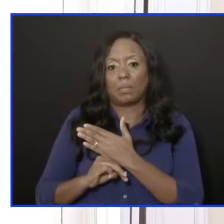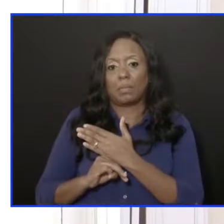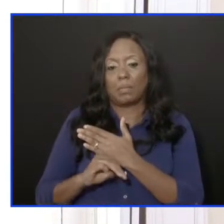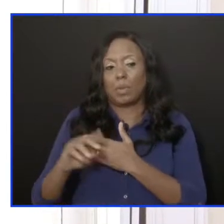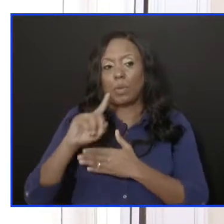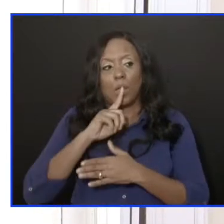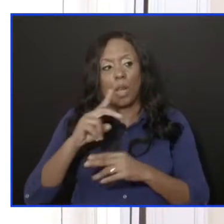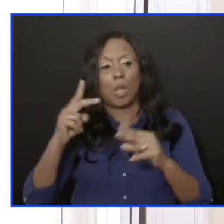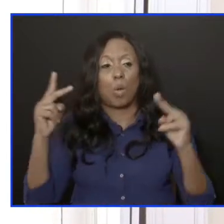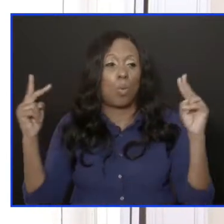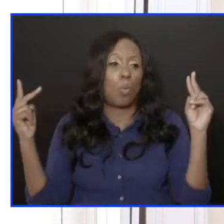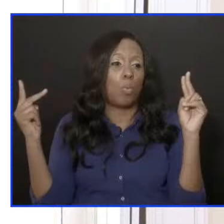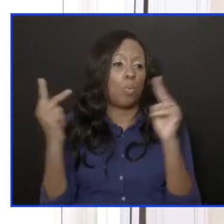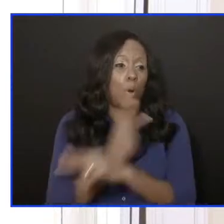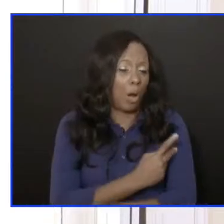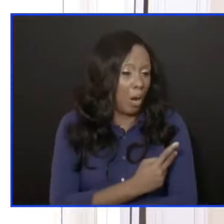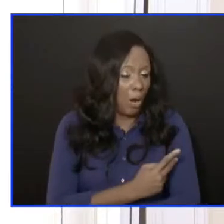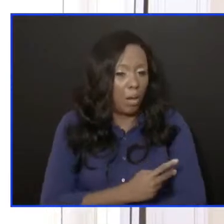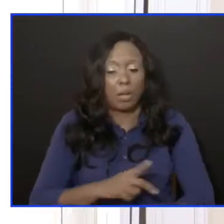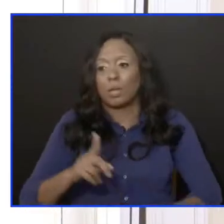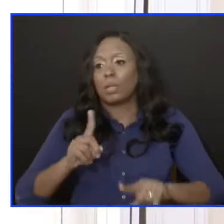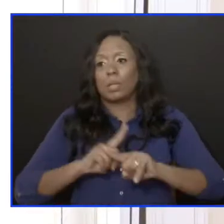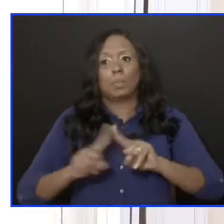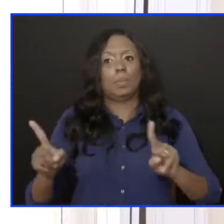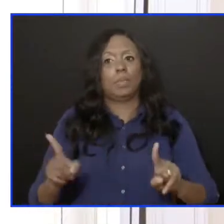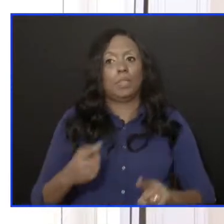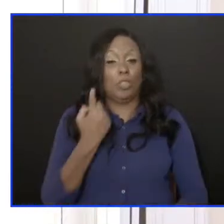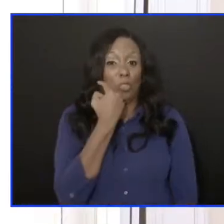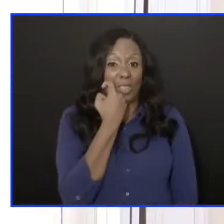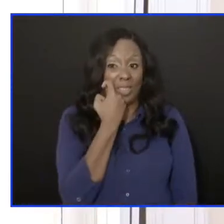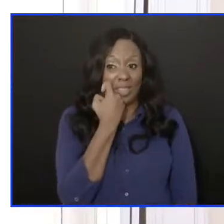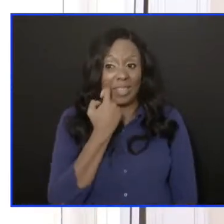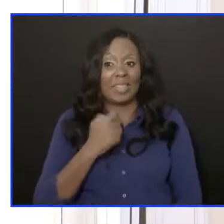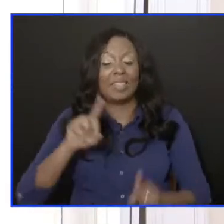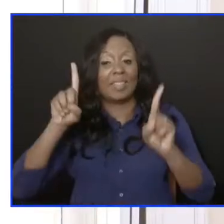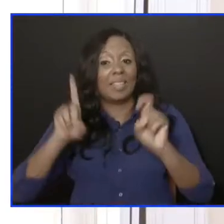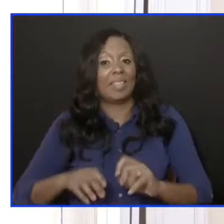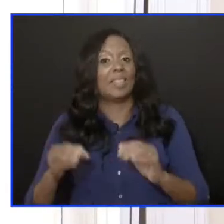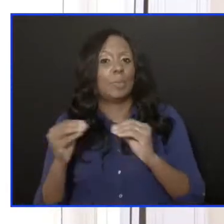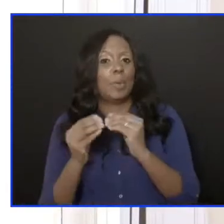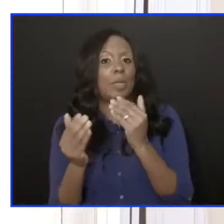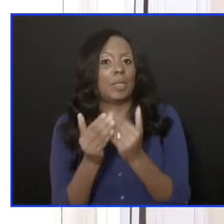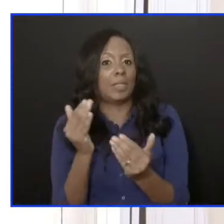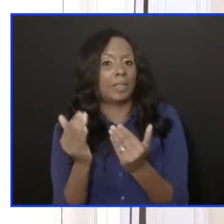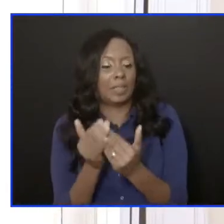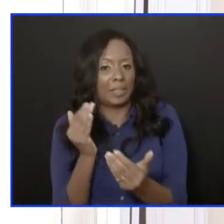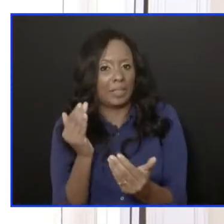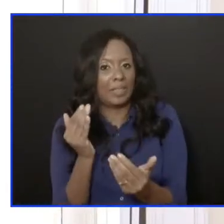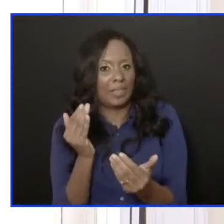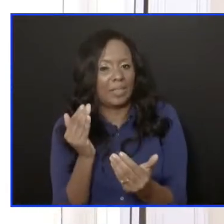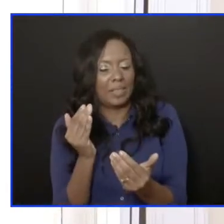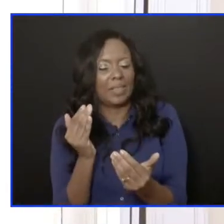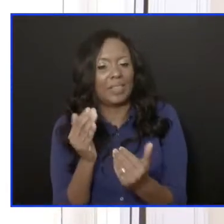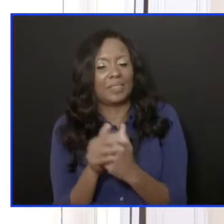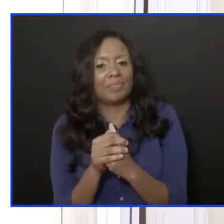much, much worse than the tests that I have been doing in recent times. And it's largely because the testing,